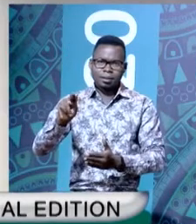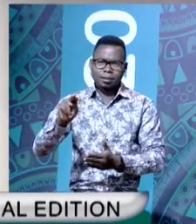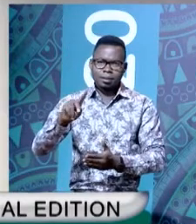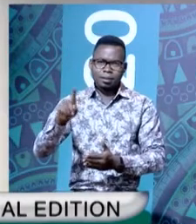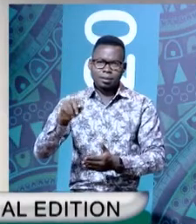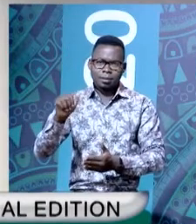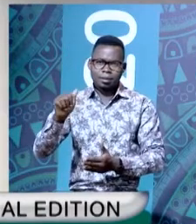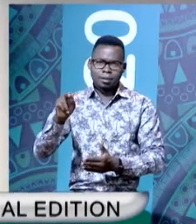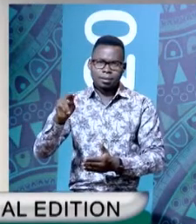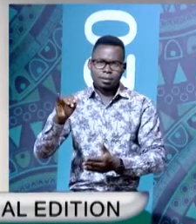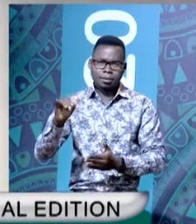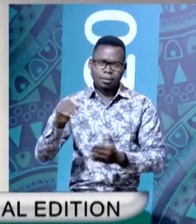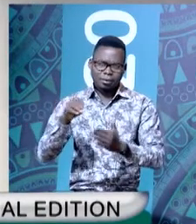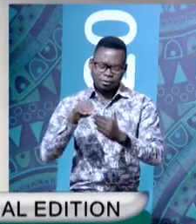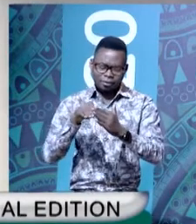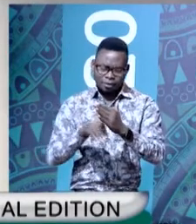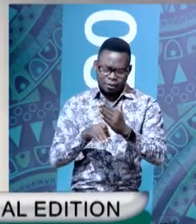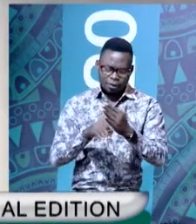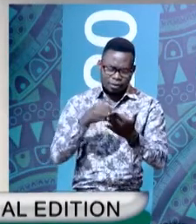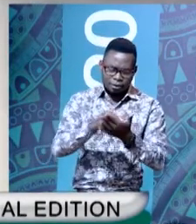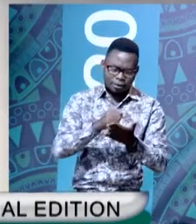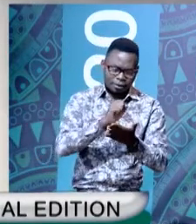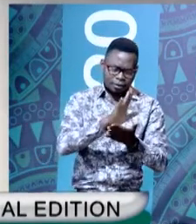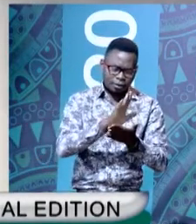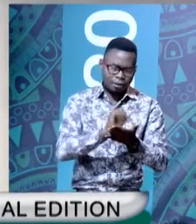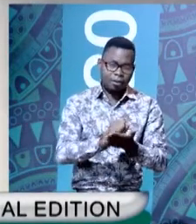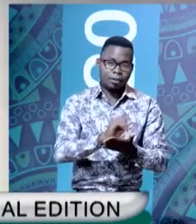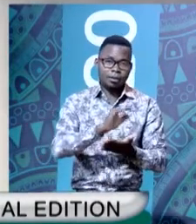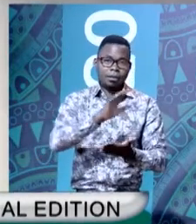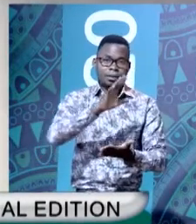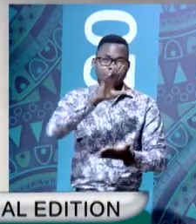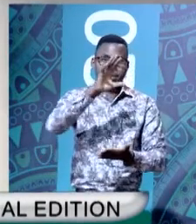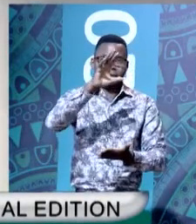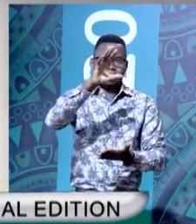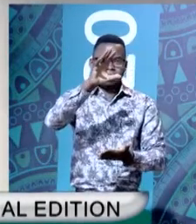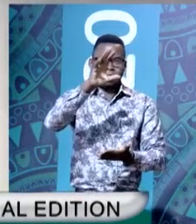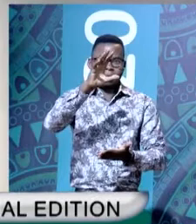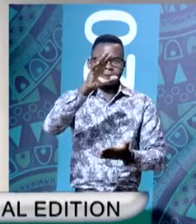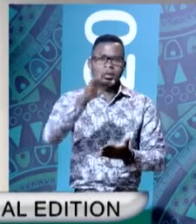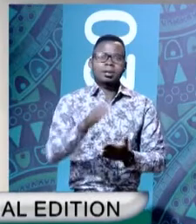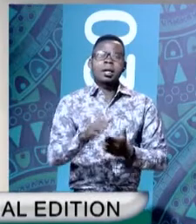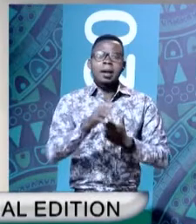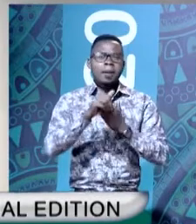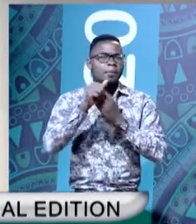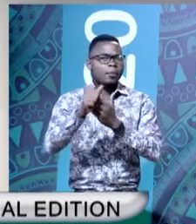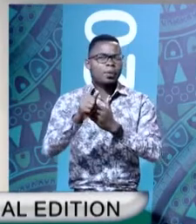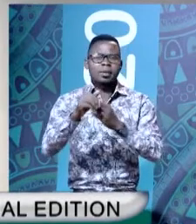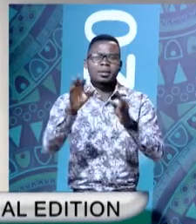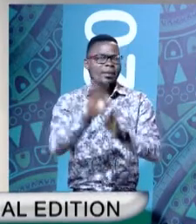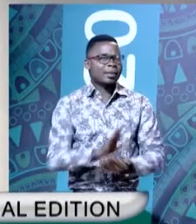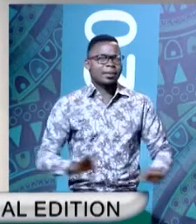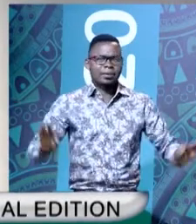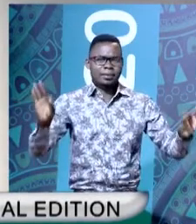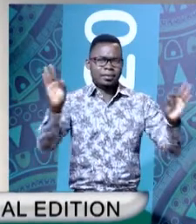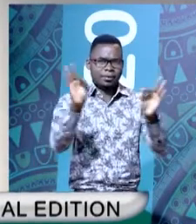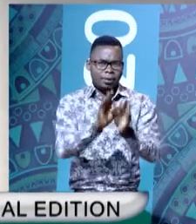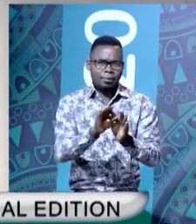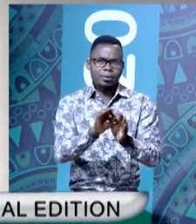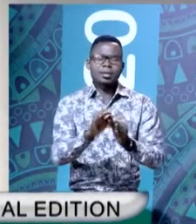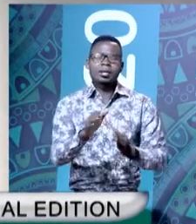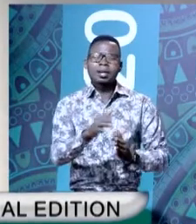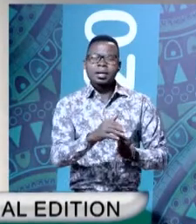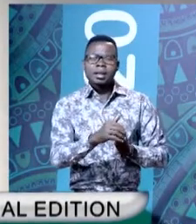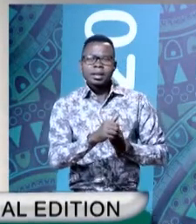really middle income country. But President Magufuli, above all, his leadership is pro-people, is pro-poor. He